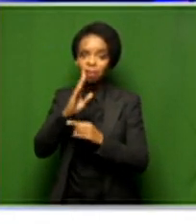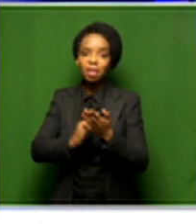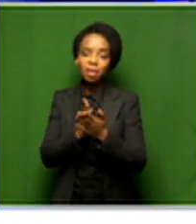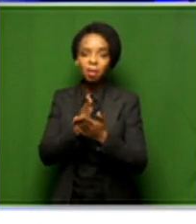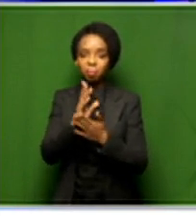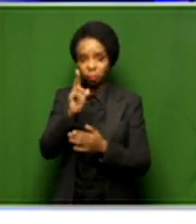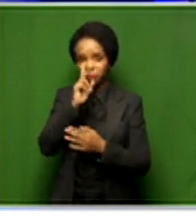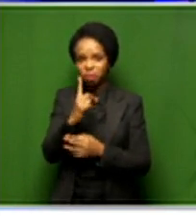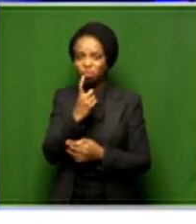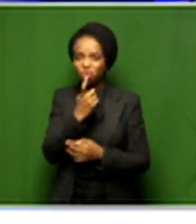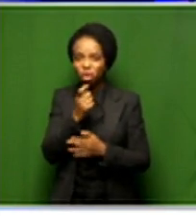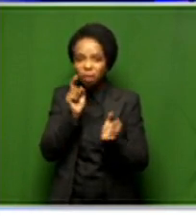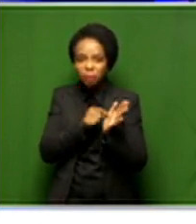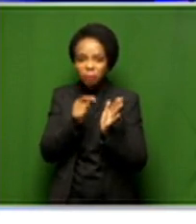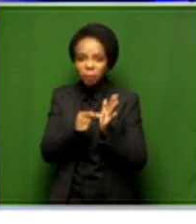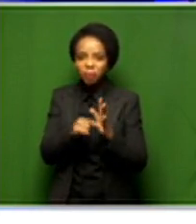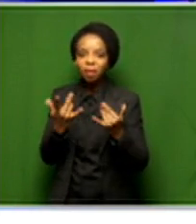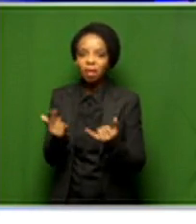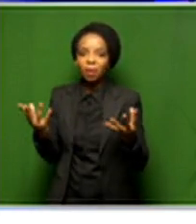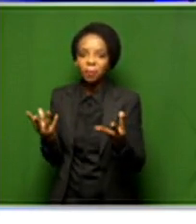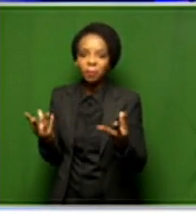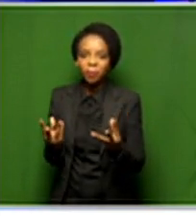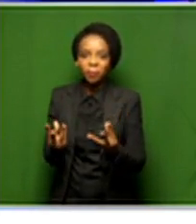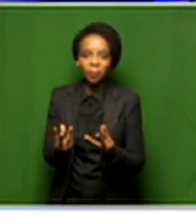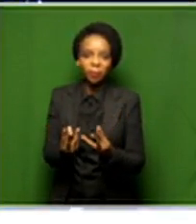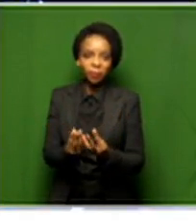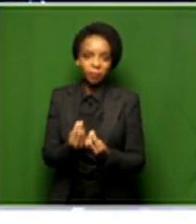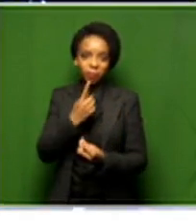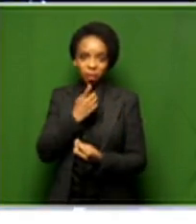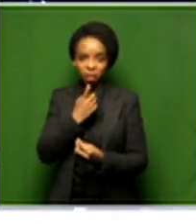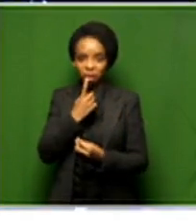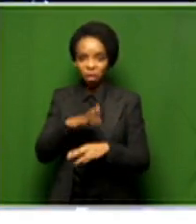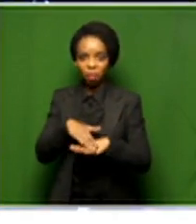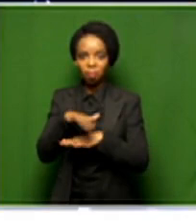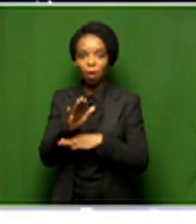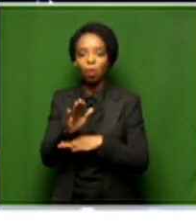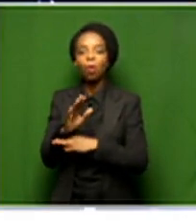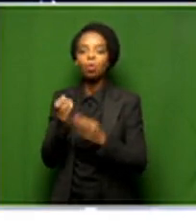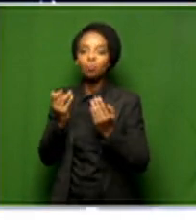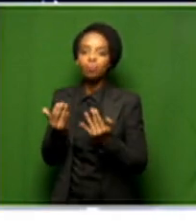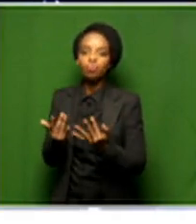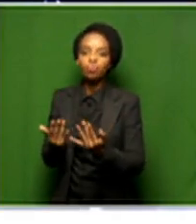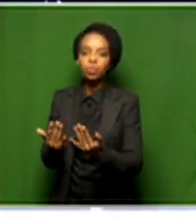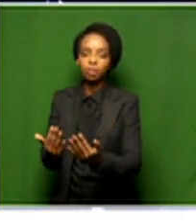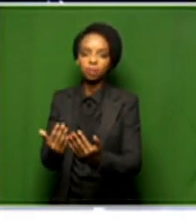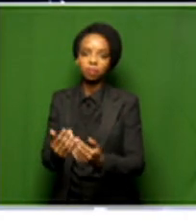red areas, those red dots are getting fewer and fewer, and that map is turning green as the